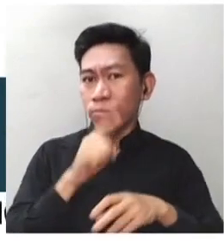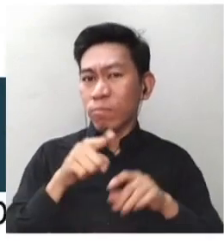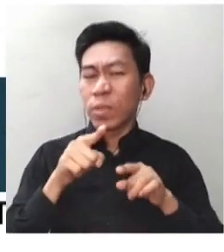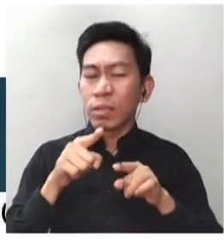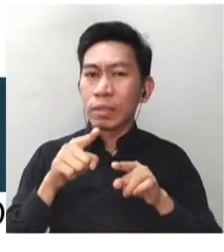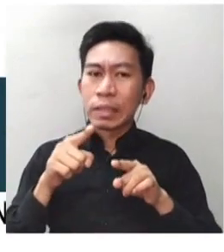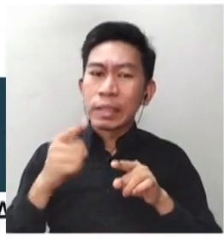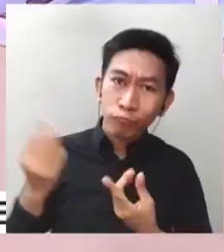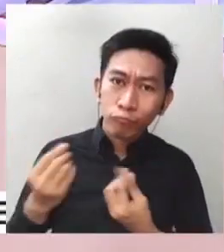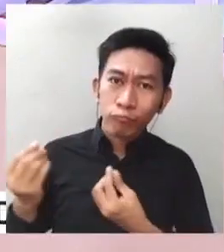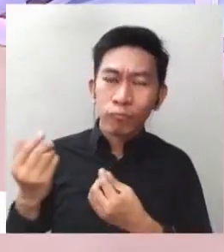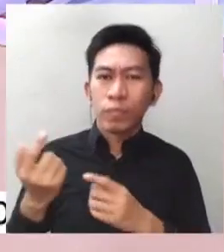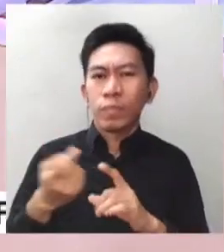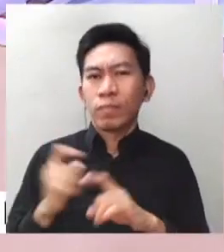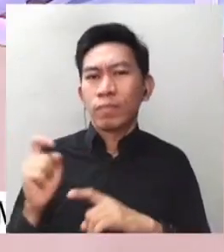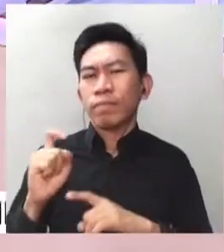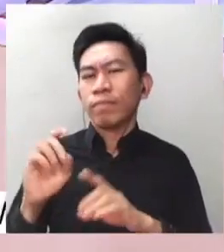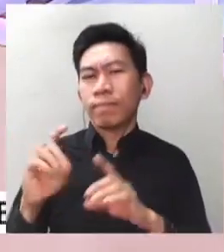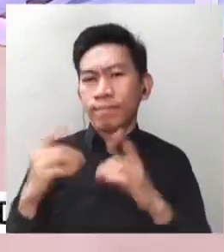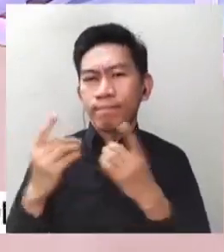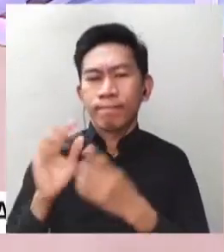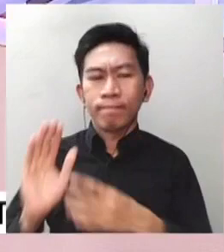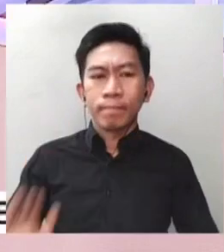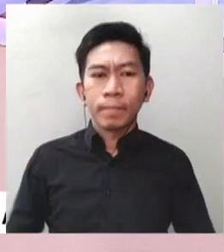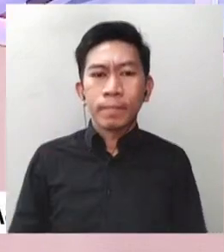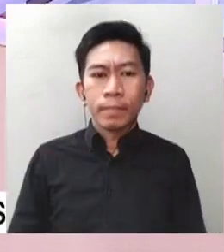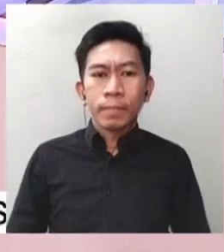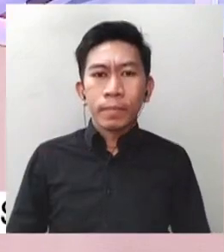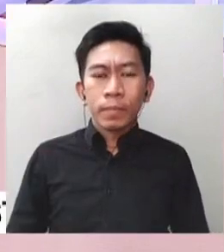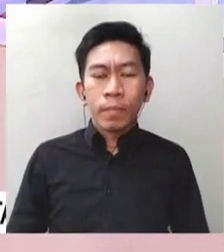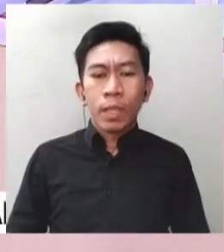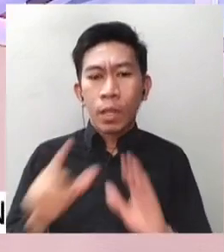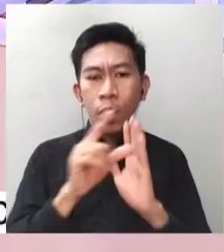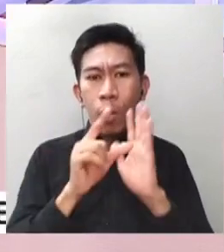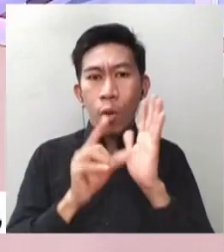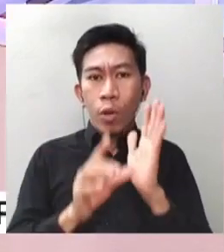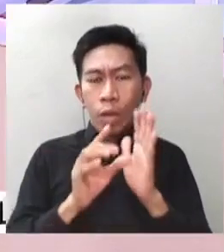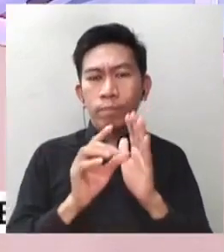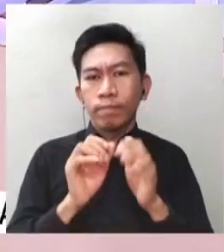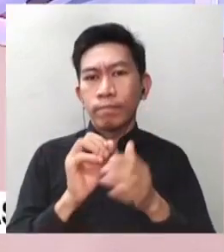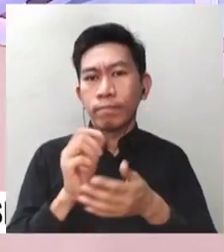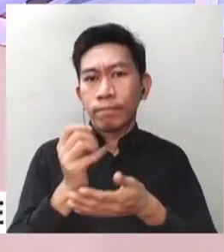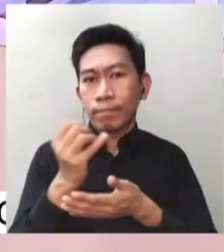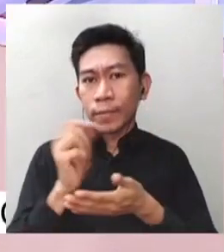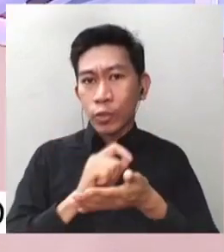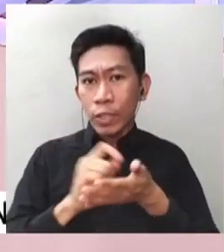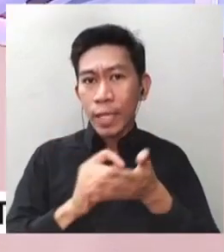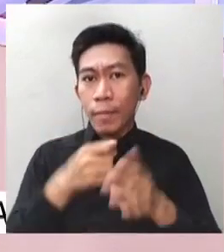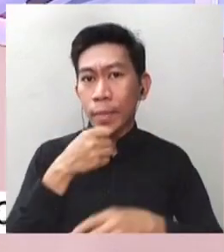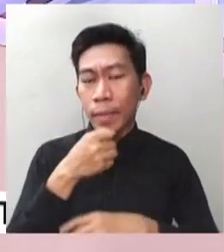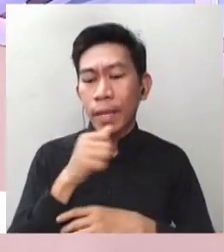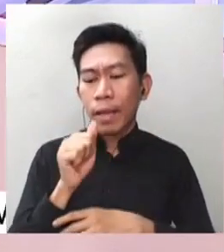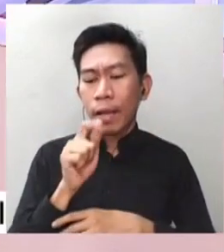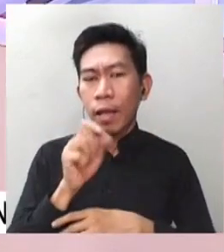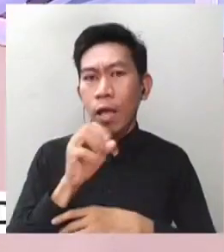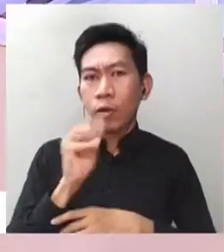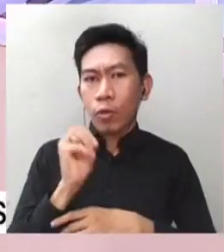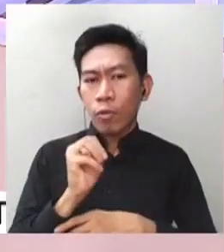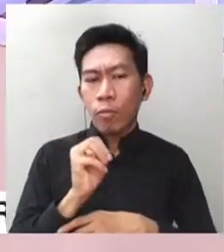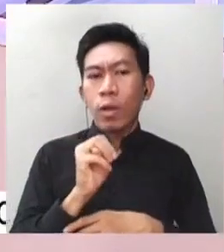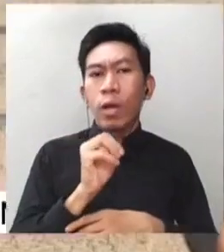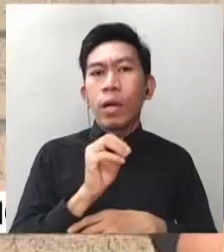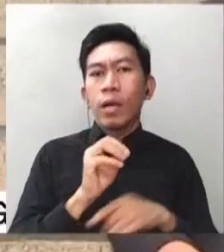of Agriculture. Journalist Atom Araujo files a 2 million peso civil suit against SM&I hosts Lorraine Badoy